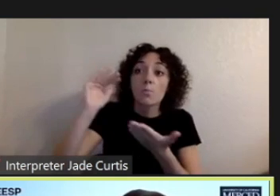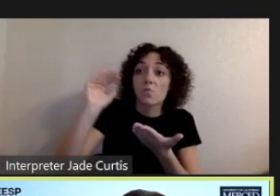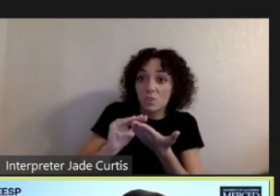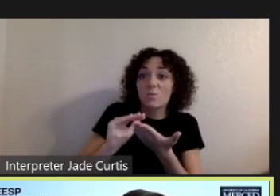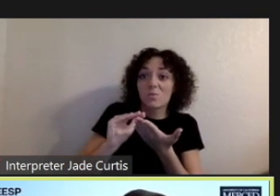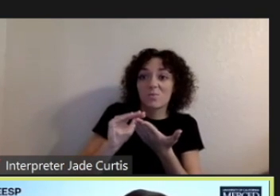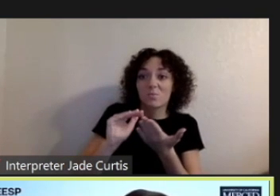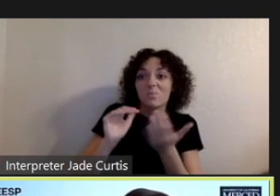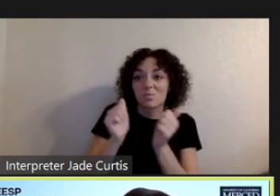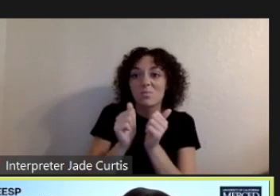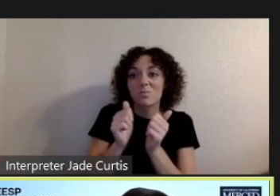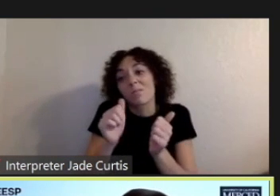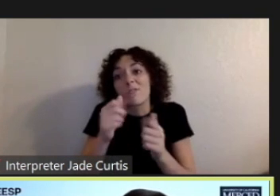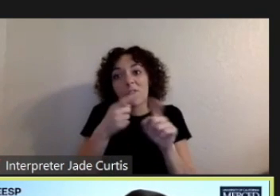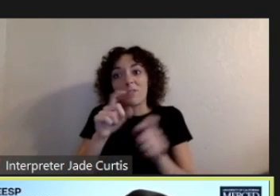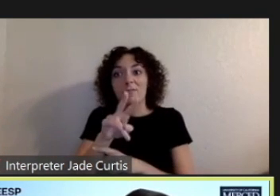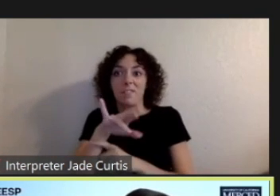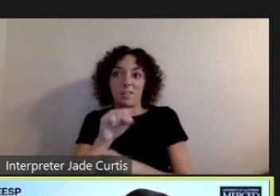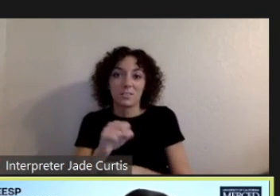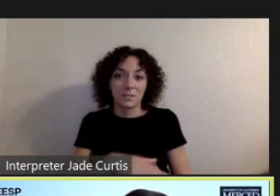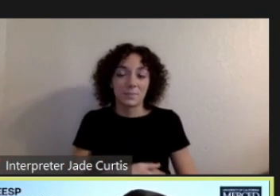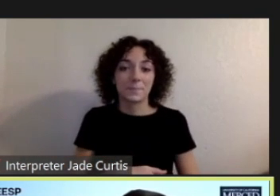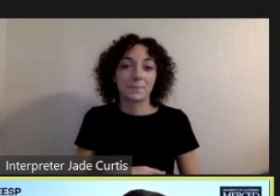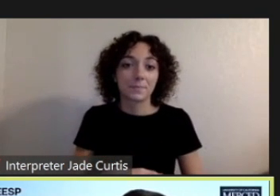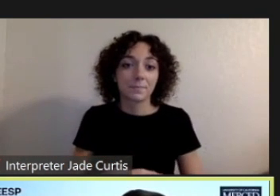with the surfaces. Next slide, please.